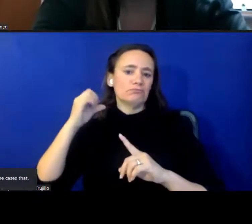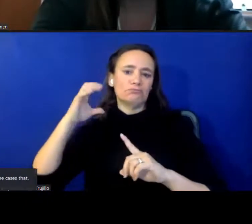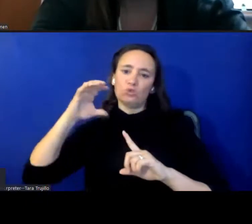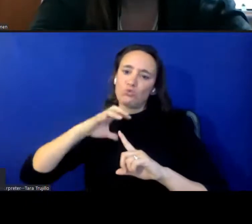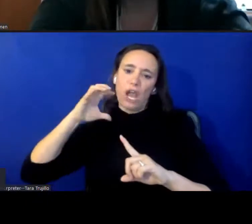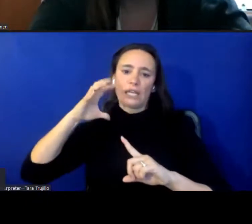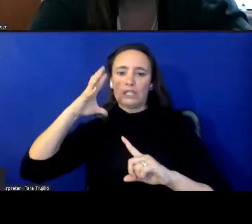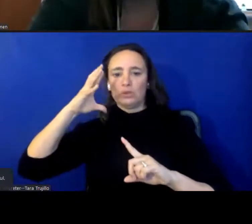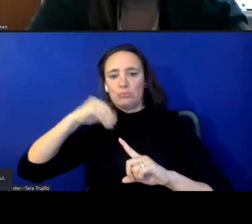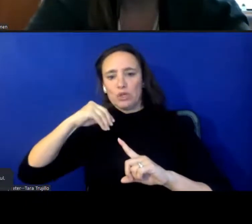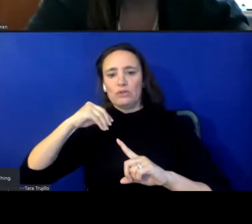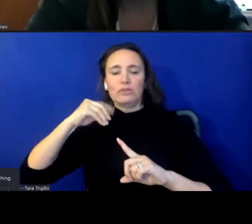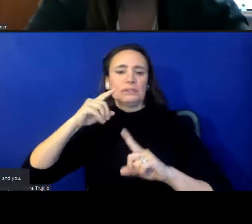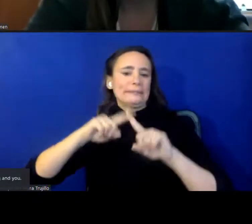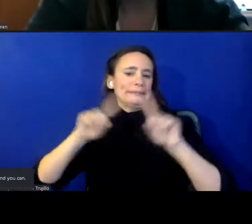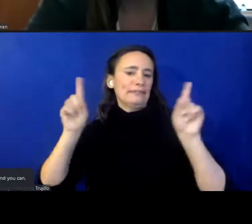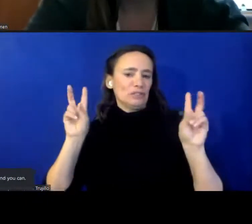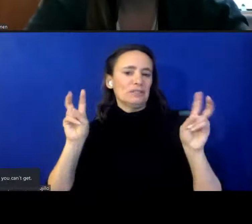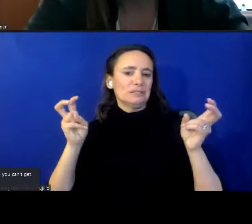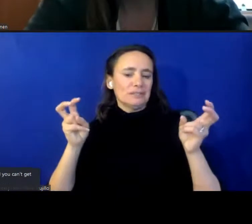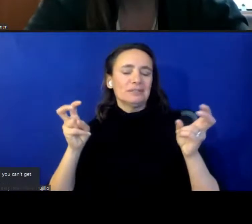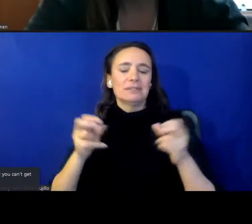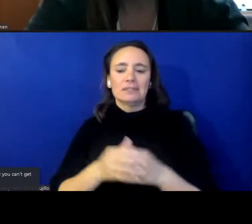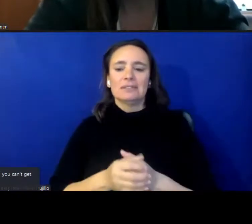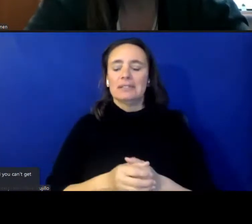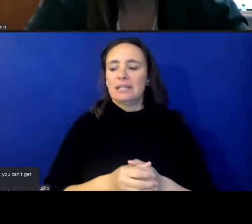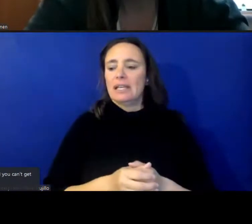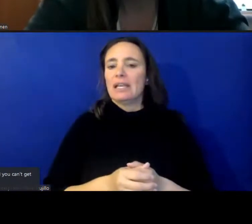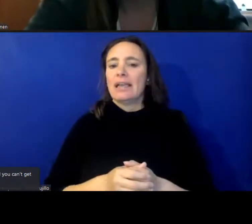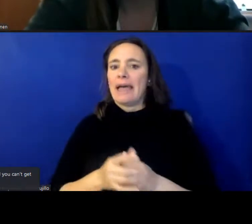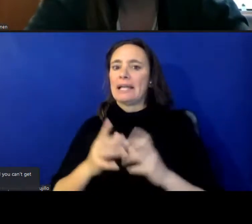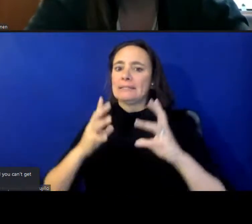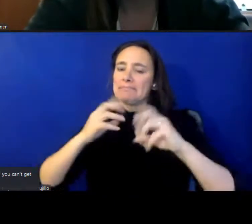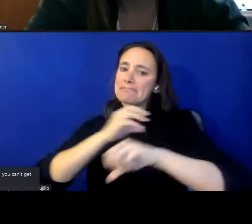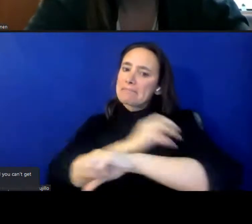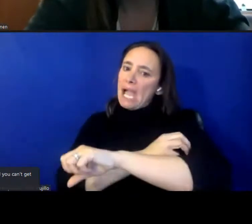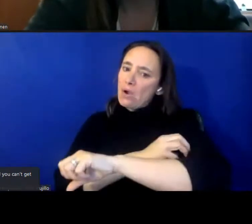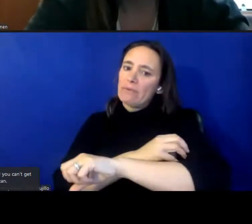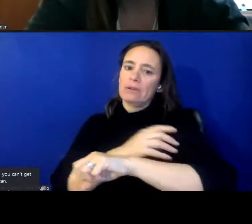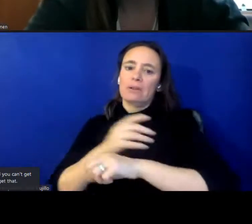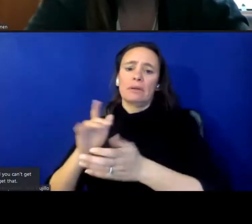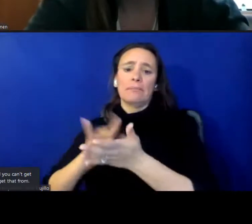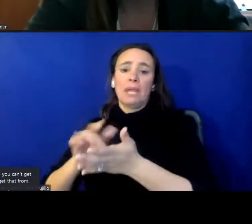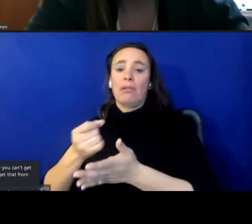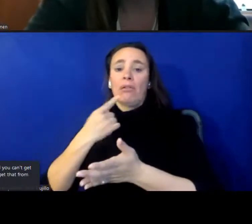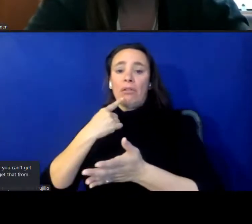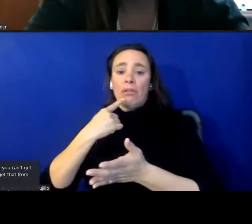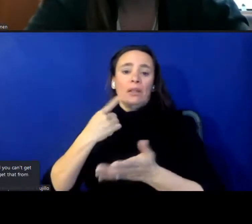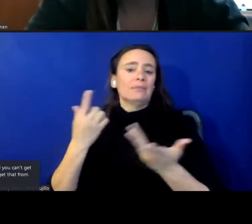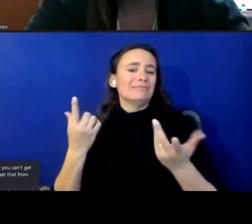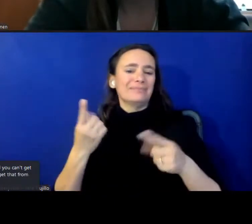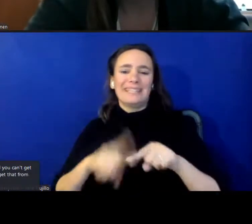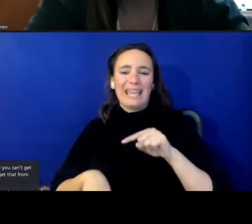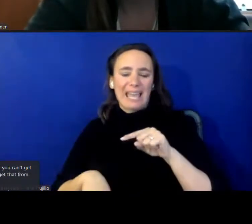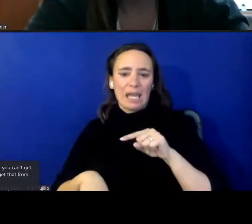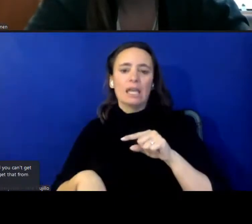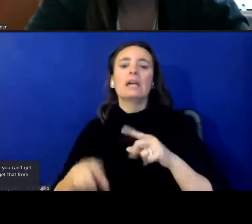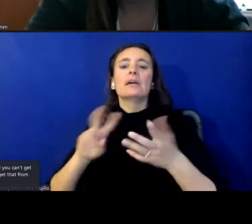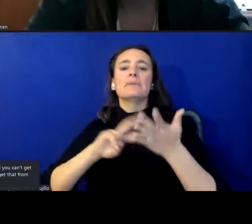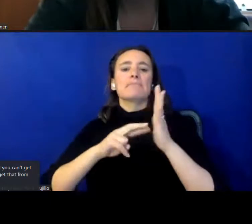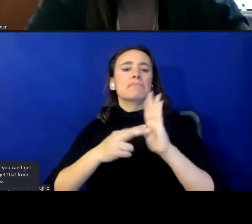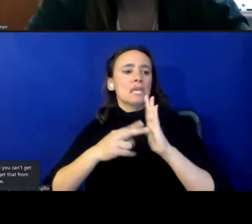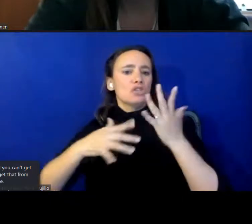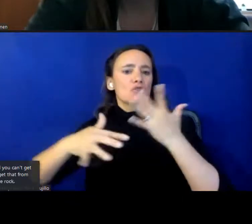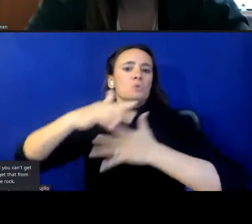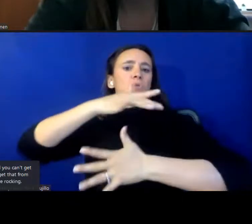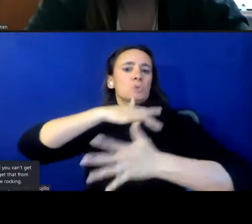a very powerful thing. And you can't get that from a pill. You know, you get that from being exposed to people who